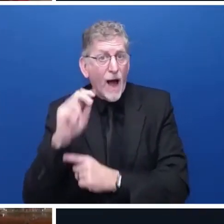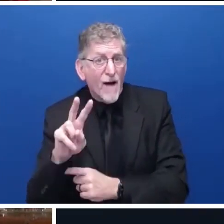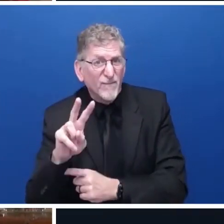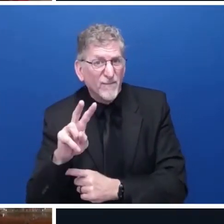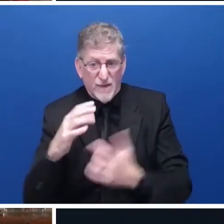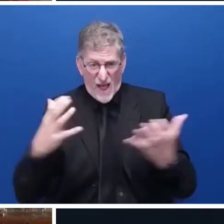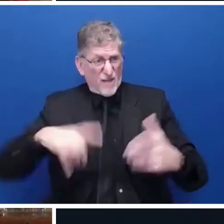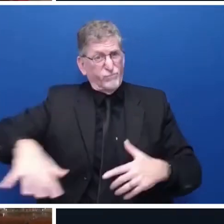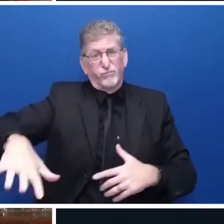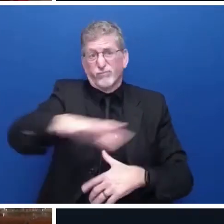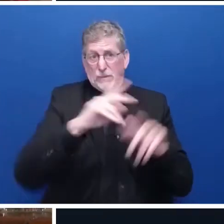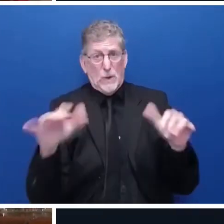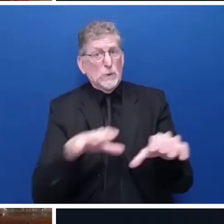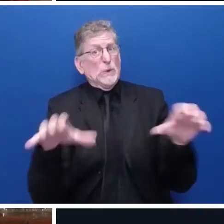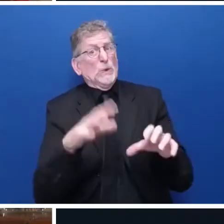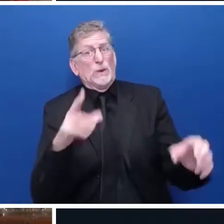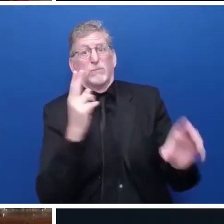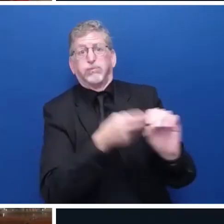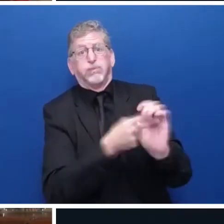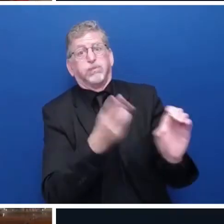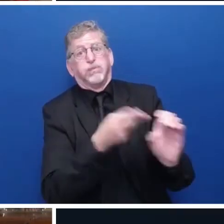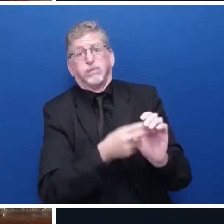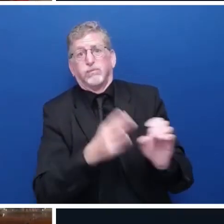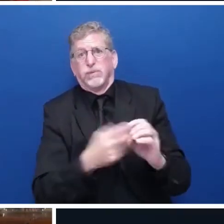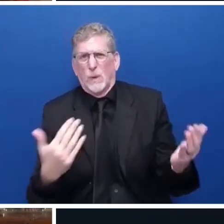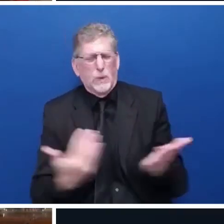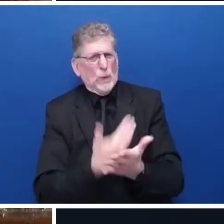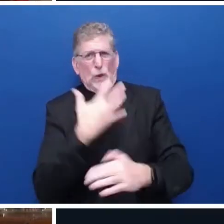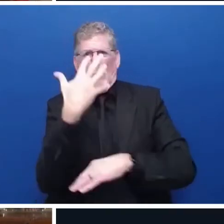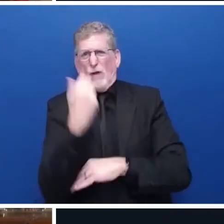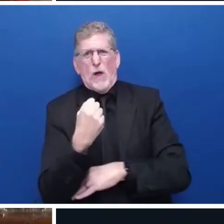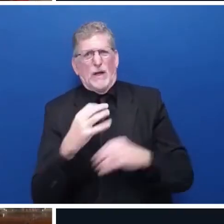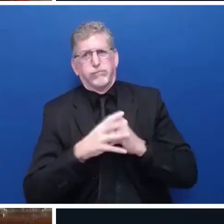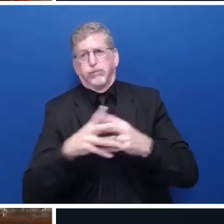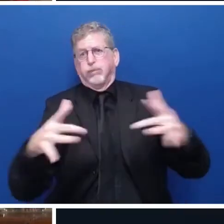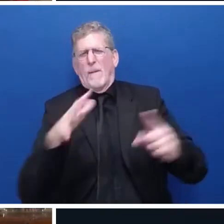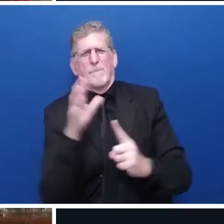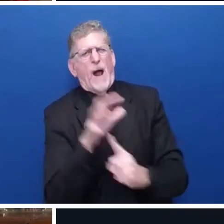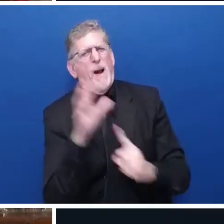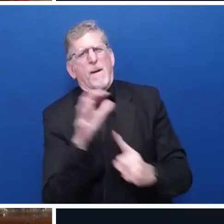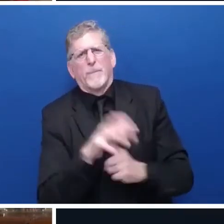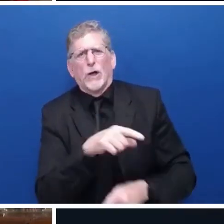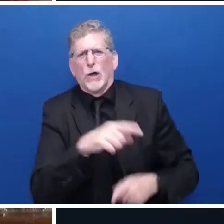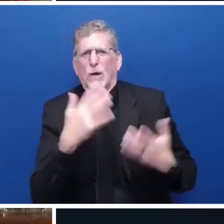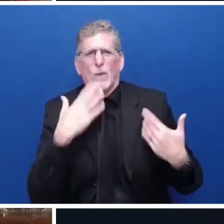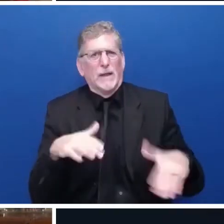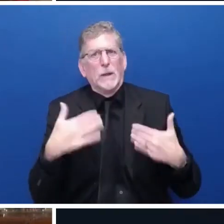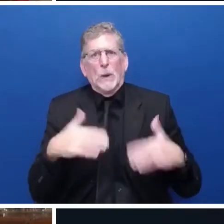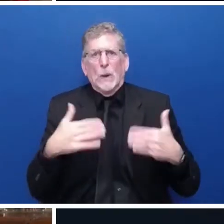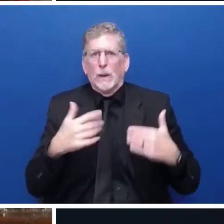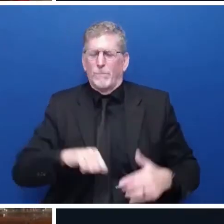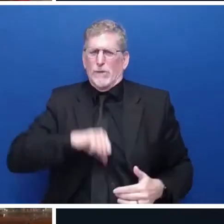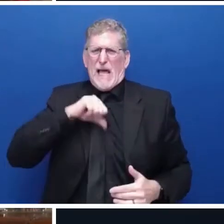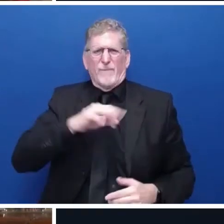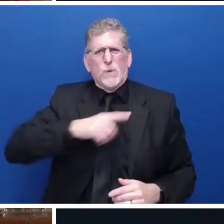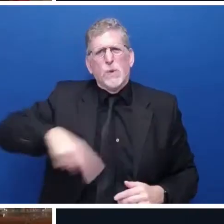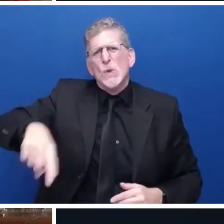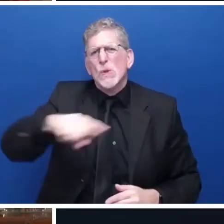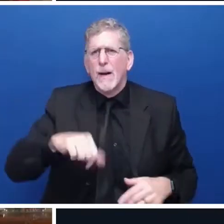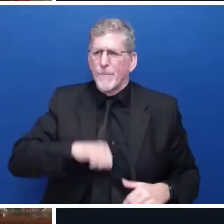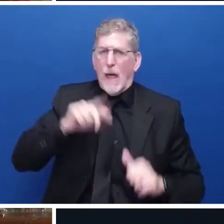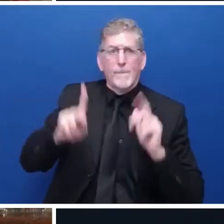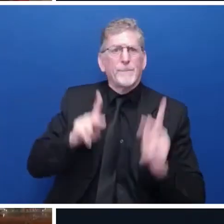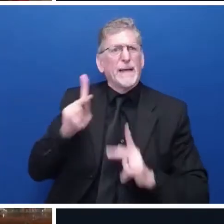going to take. I'm so proud of them. I'm so proud of the people that got it started. And now it's just taken off. One of the